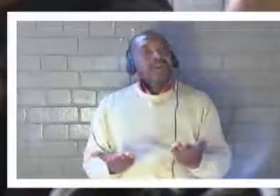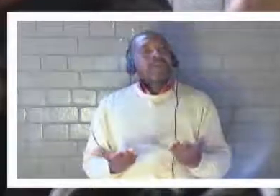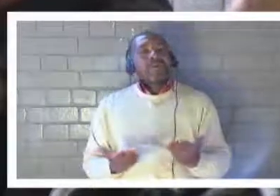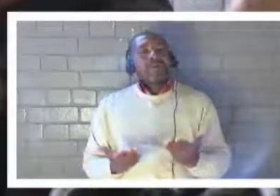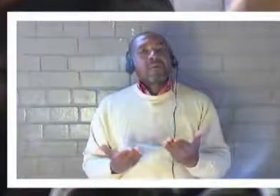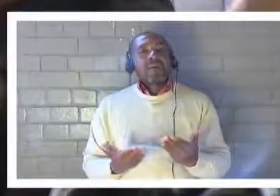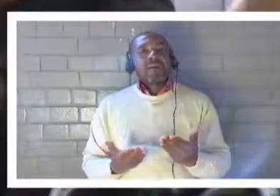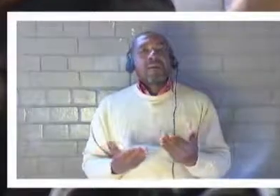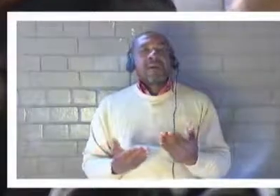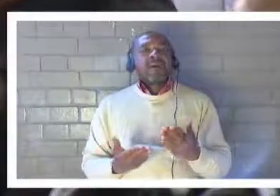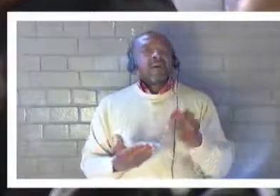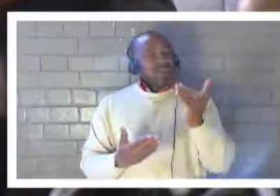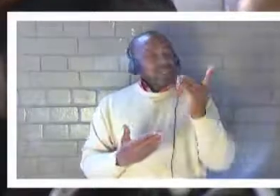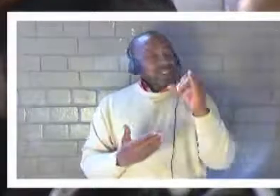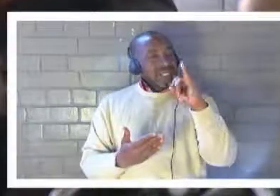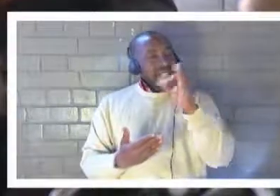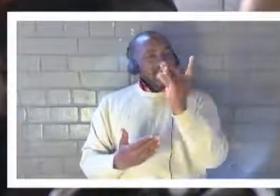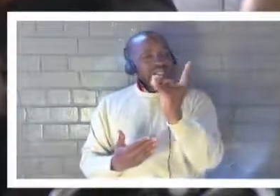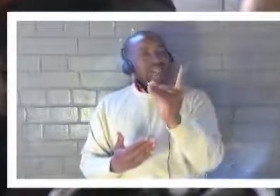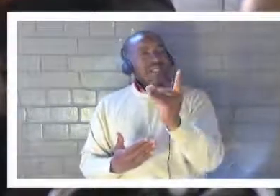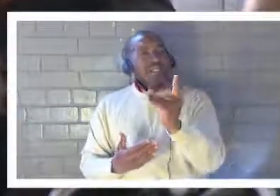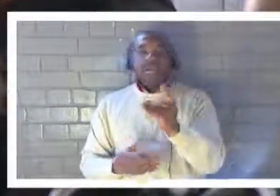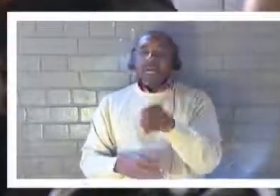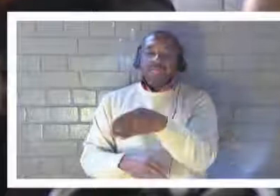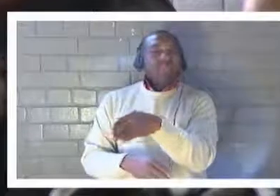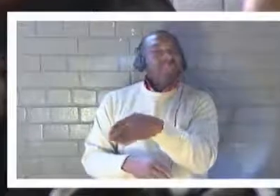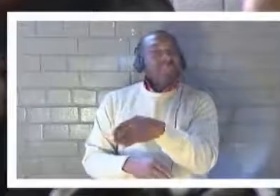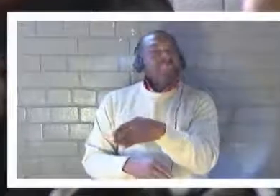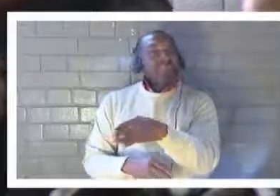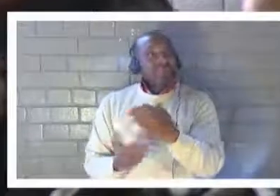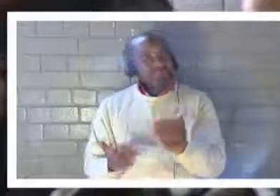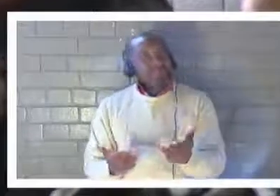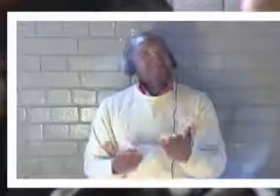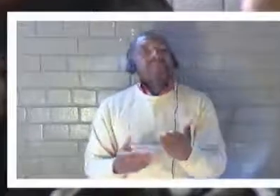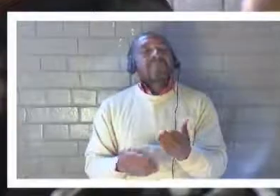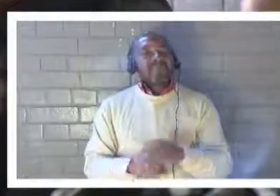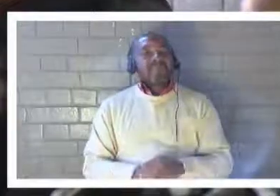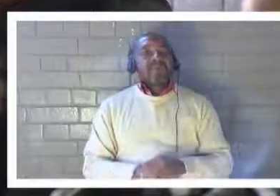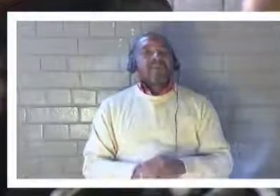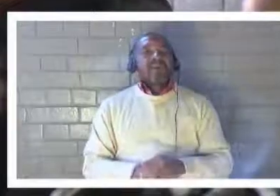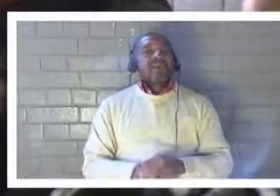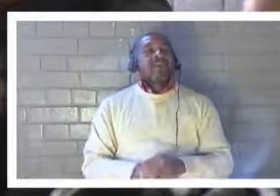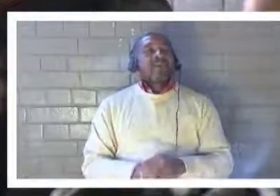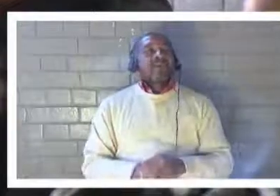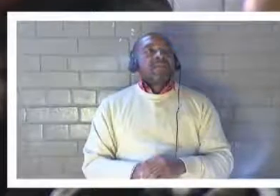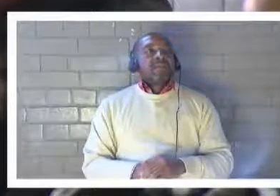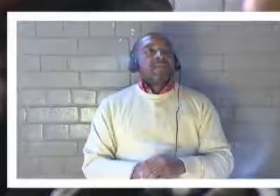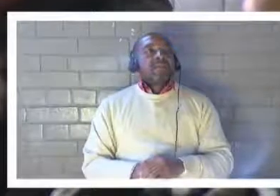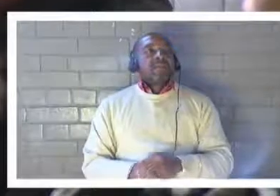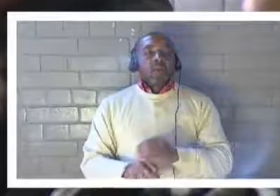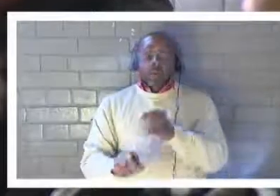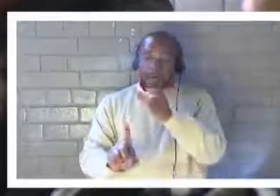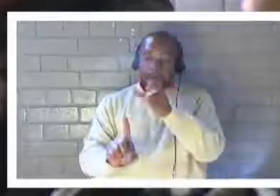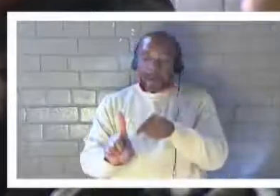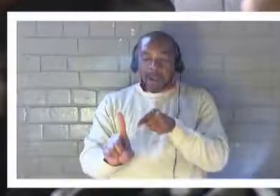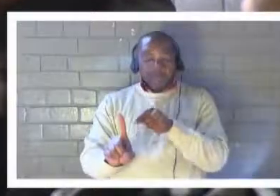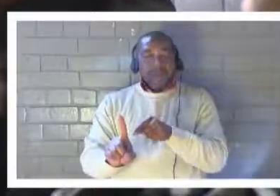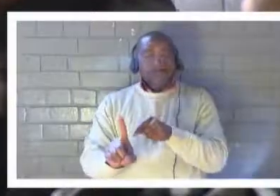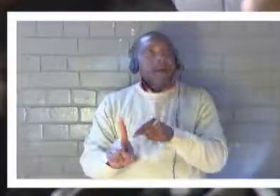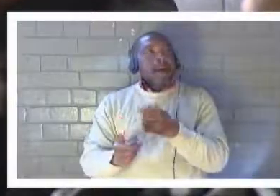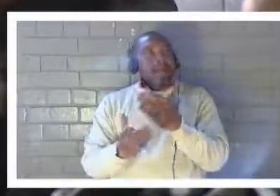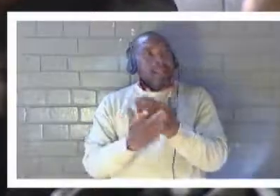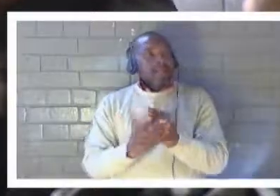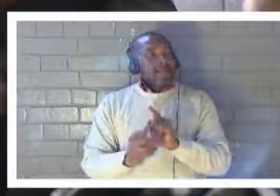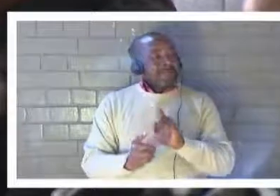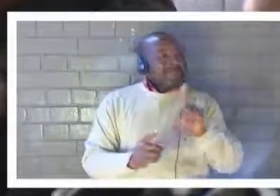posts because they are allocated to DID. For example, if I can give you an example, a hospital as big